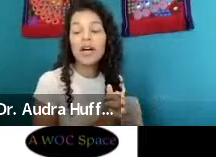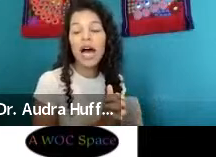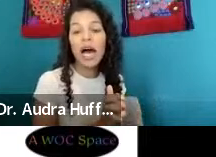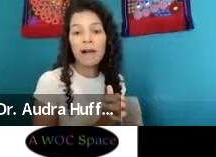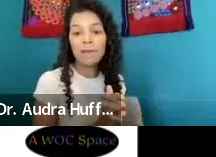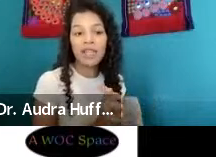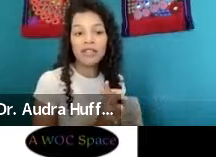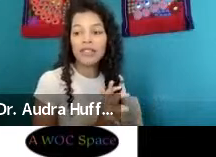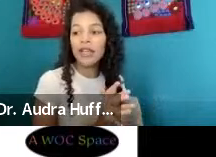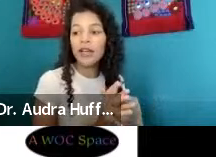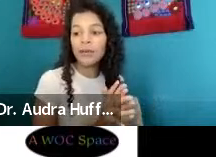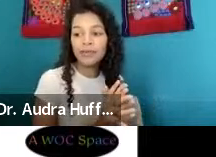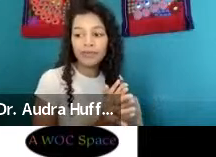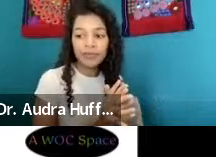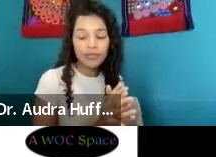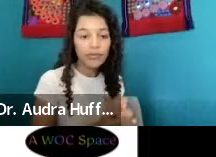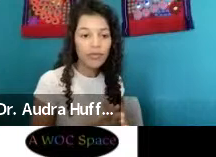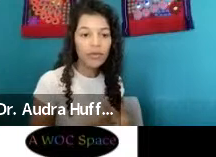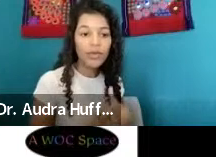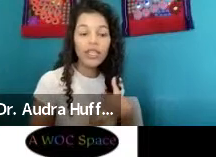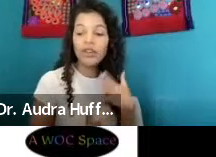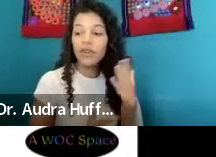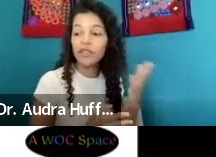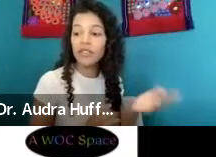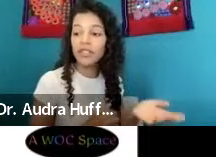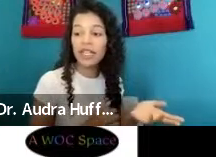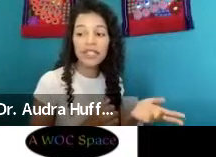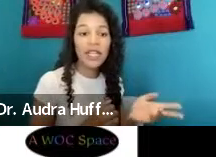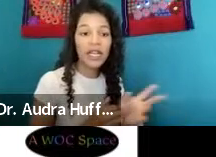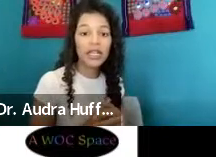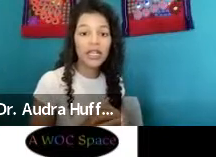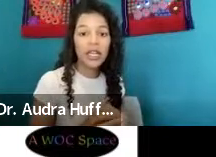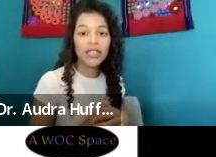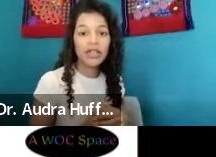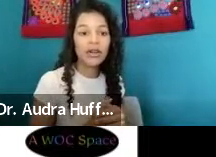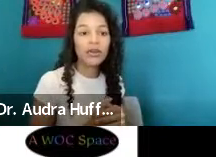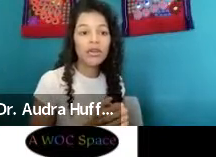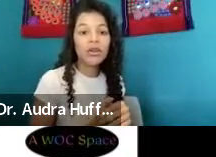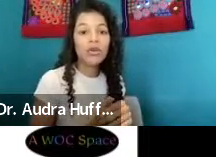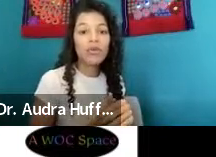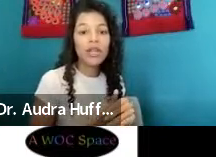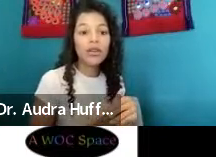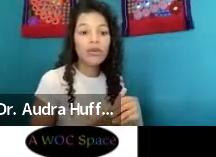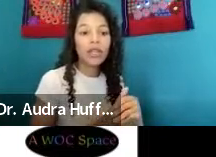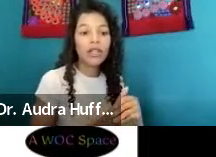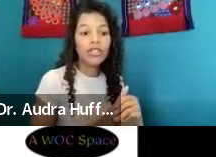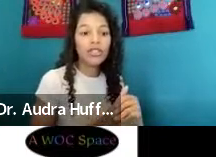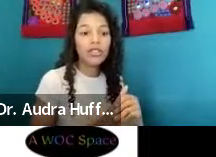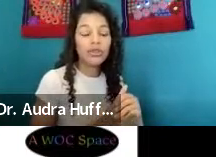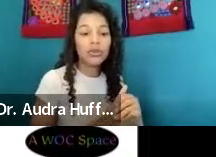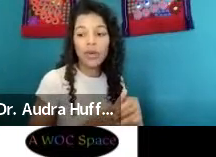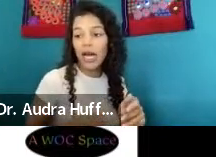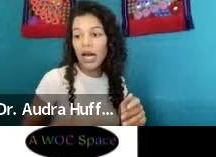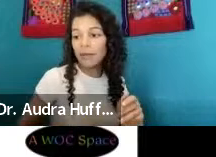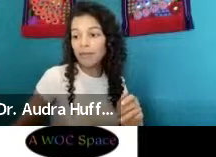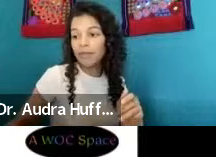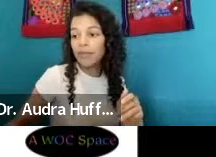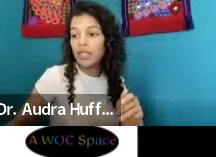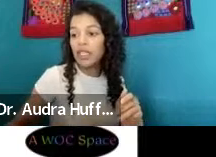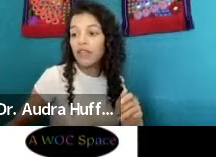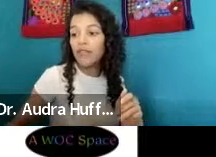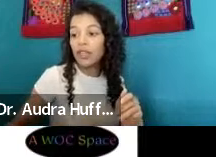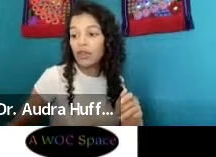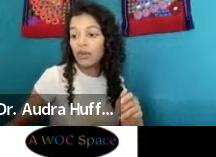about. And so we can go on to the next slide. And so we're going